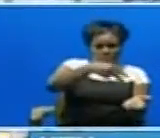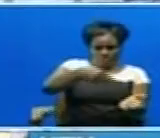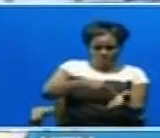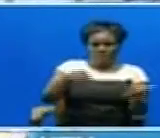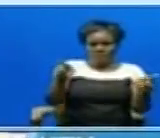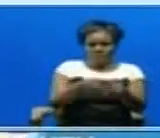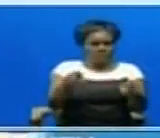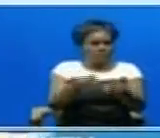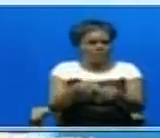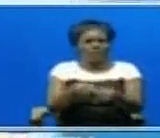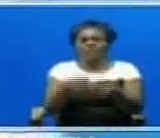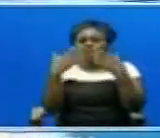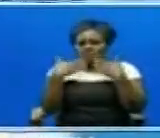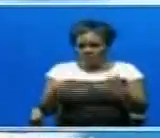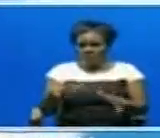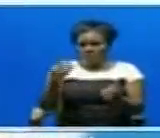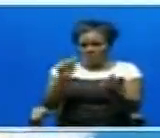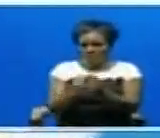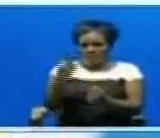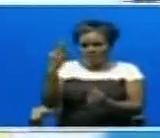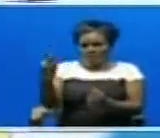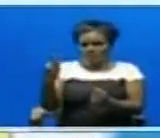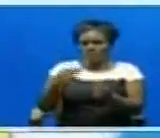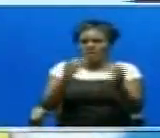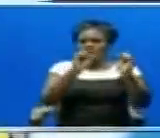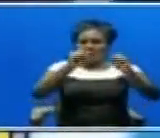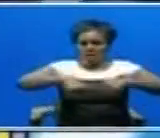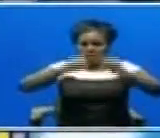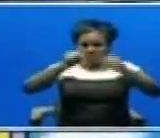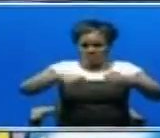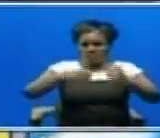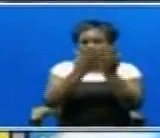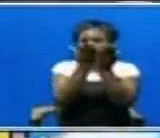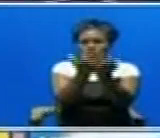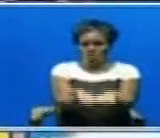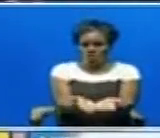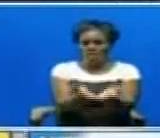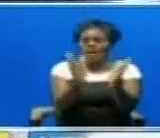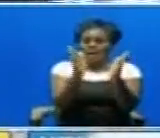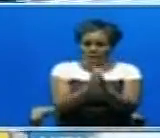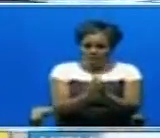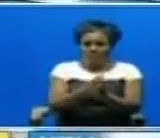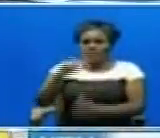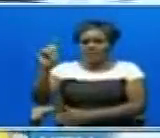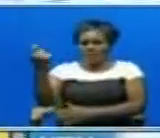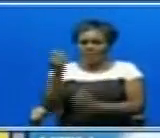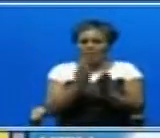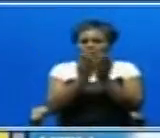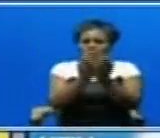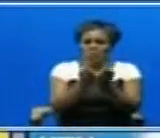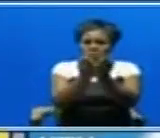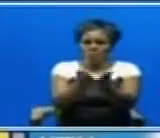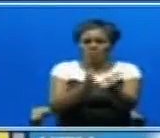Trapos is expected to conclude a 30-year concession agreement between Likoni Cable Express and Kenya Ferry